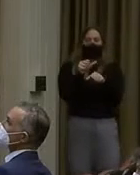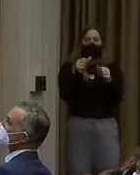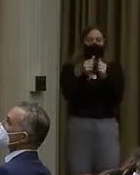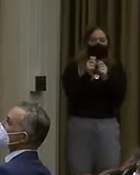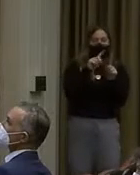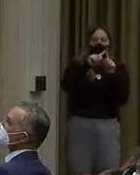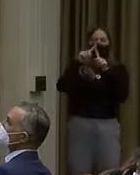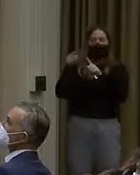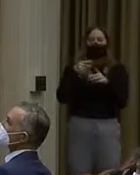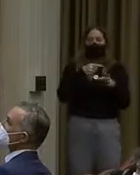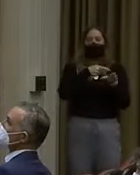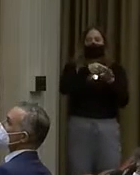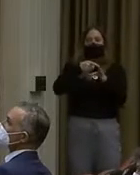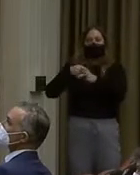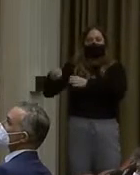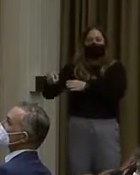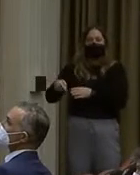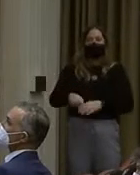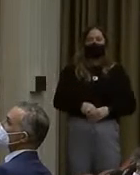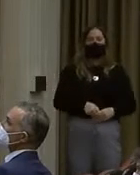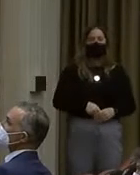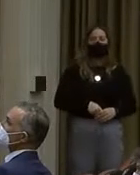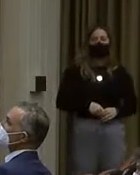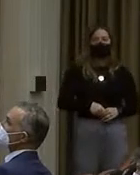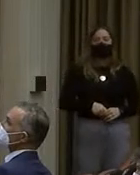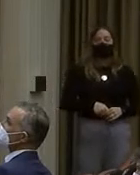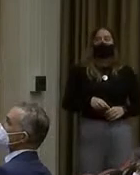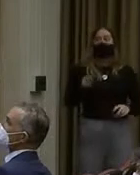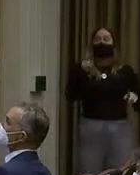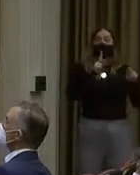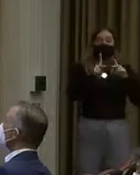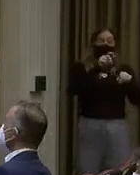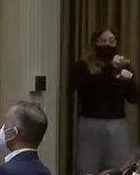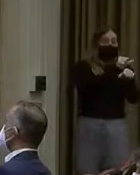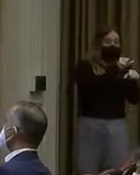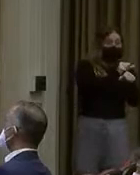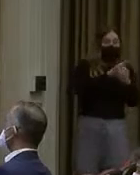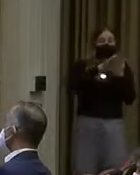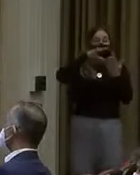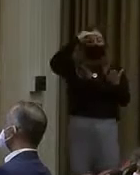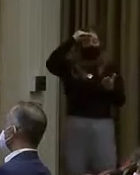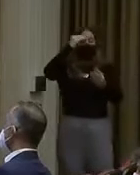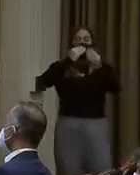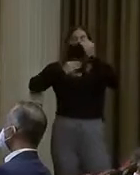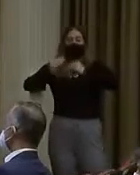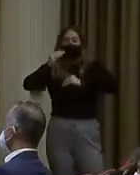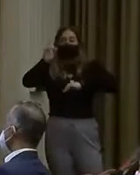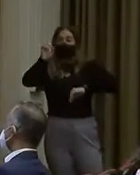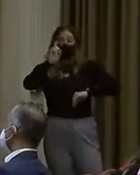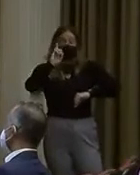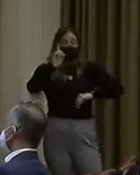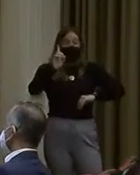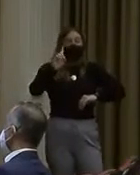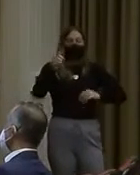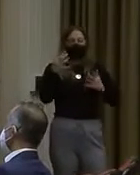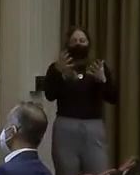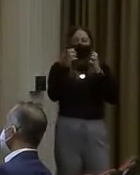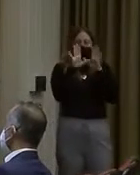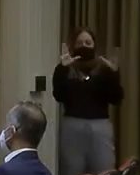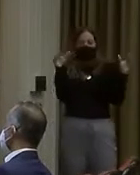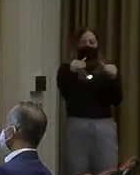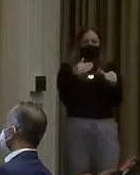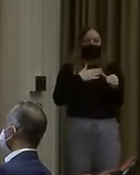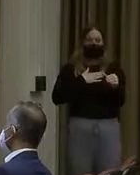discipline-specific lines. So looking at where people work, learn, eat, grow, live, and love is where I want to focus a lot of